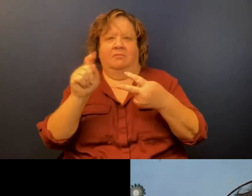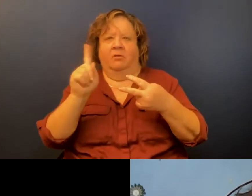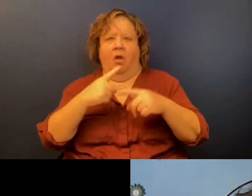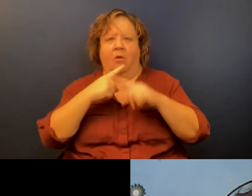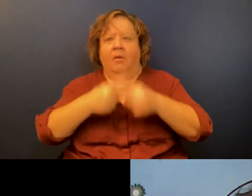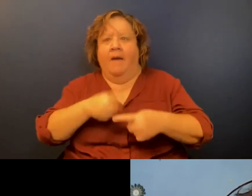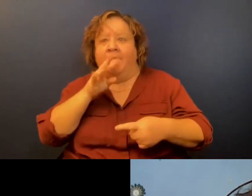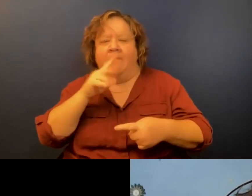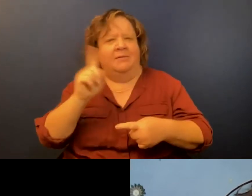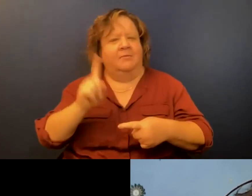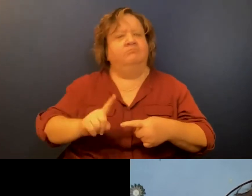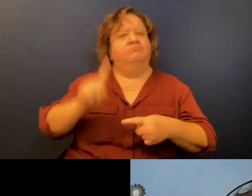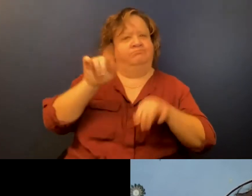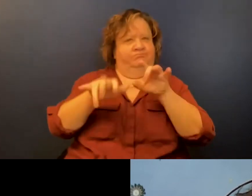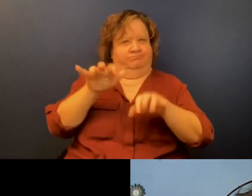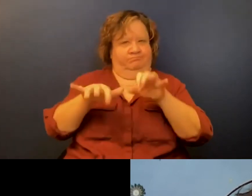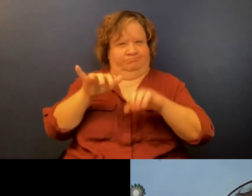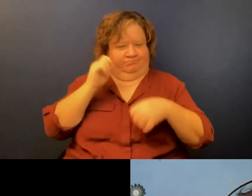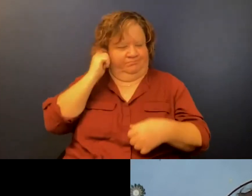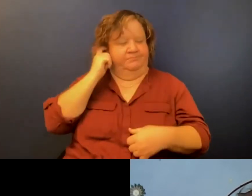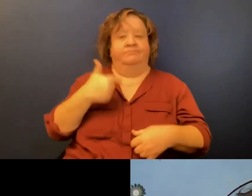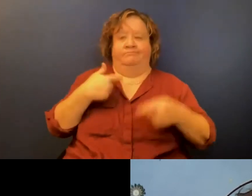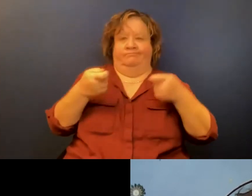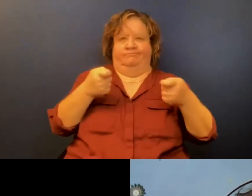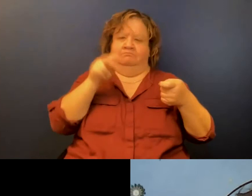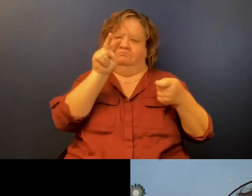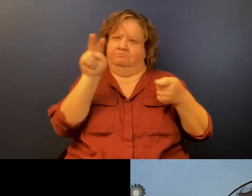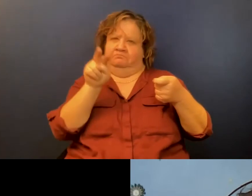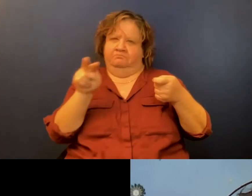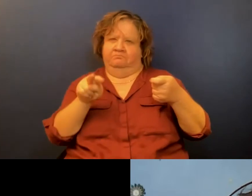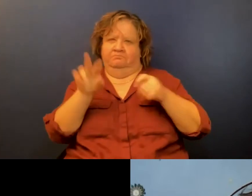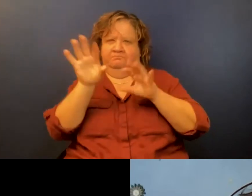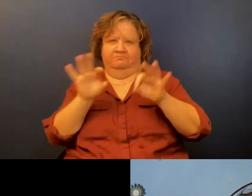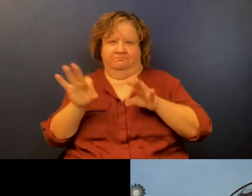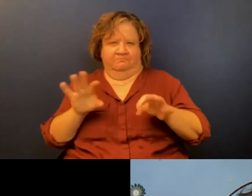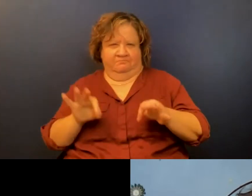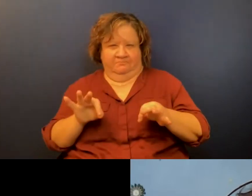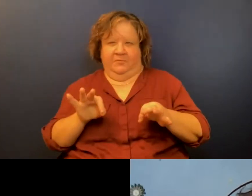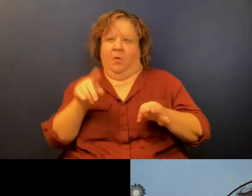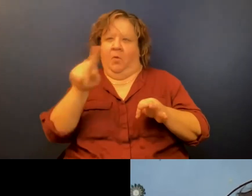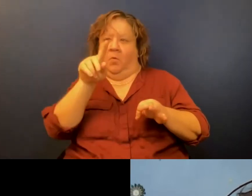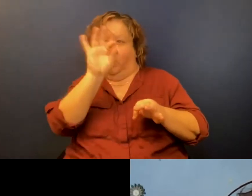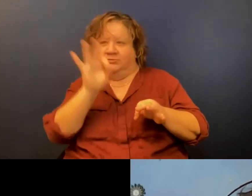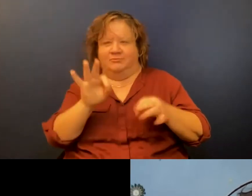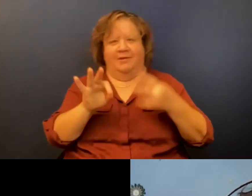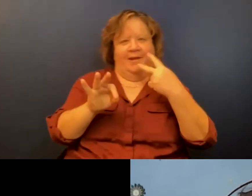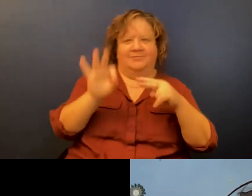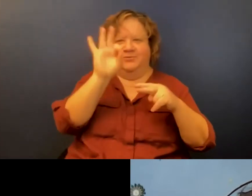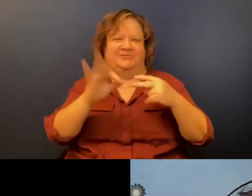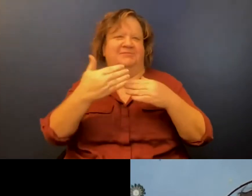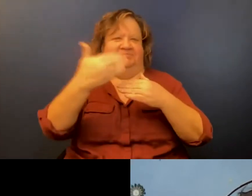answer all your questions during the event as far as possible. We do hope to have some time at the end so